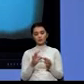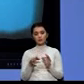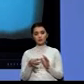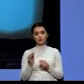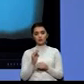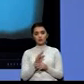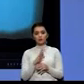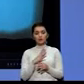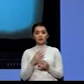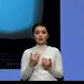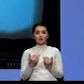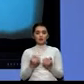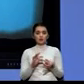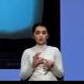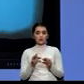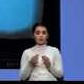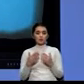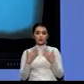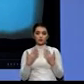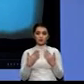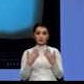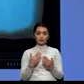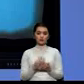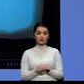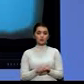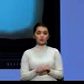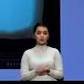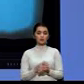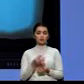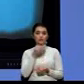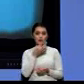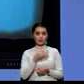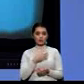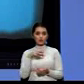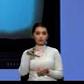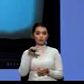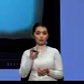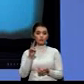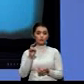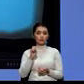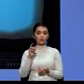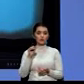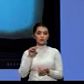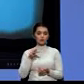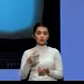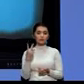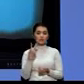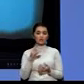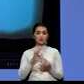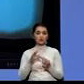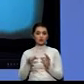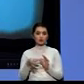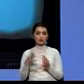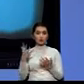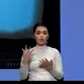2-chi gapga tegishli ekan. Ana endi gaplarni o'qiymiz. Qani aytchi, munajjim? 2-chi